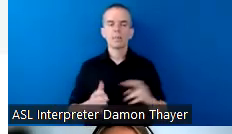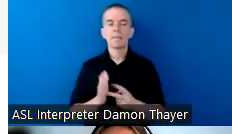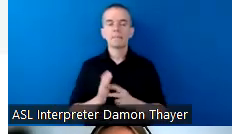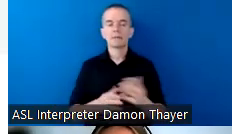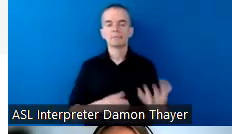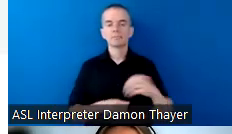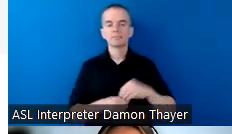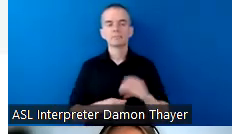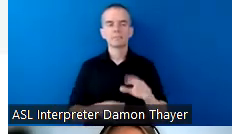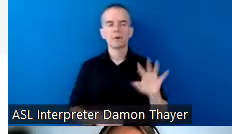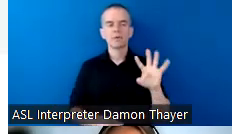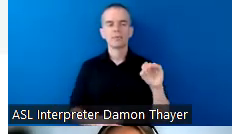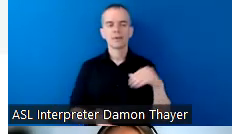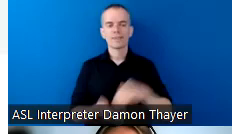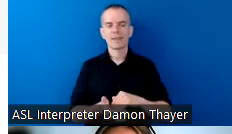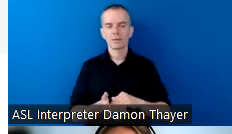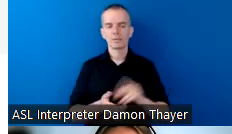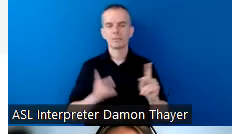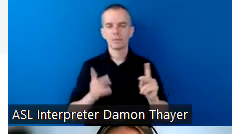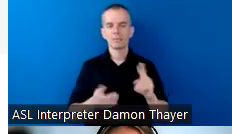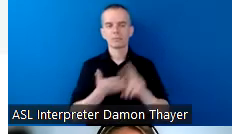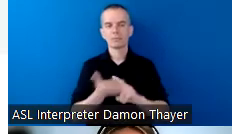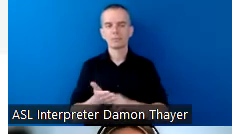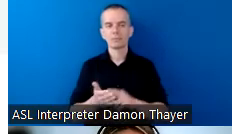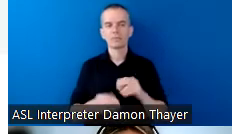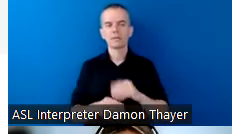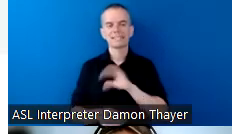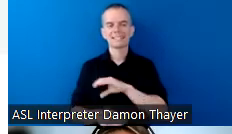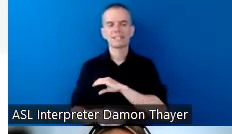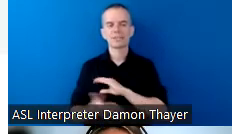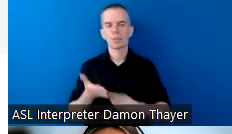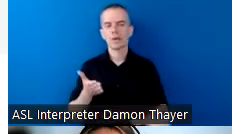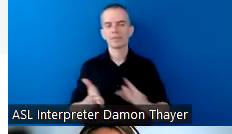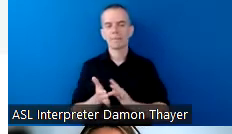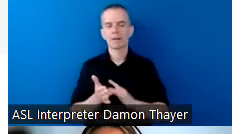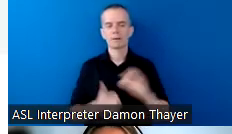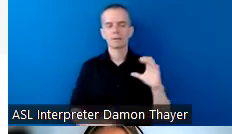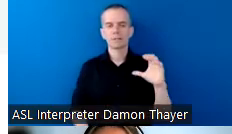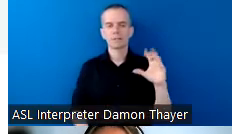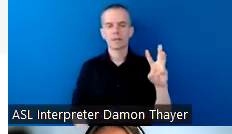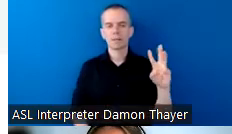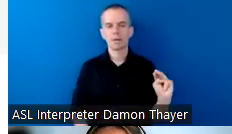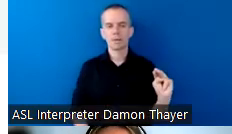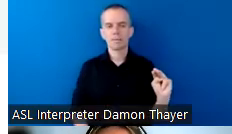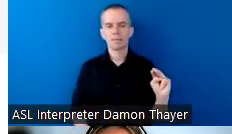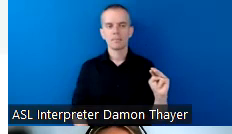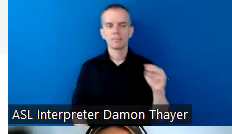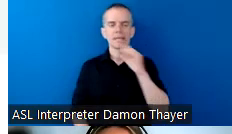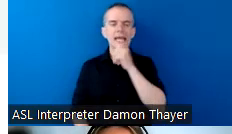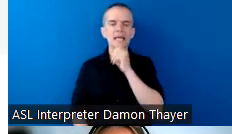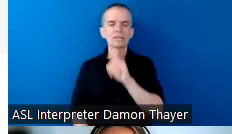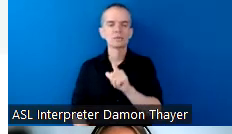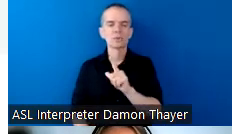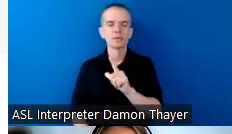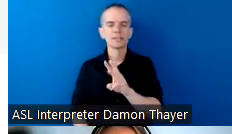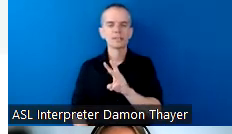40,000 individuals who are currently enrolled in citizenship waived medical benefits. for ages 26 to 54.